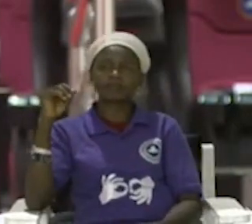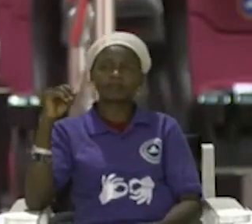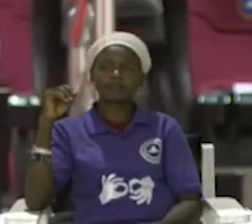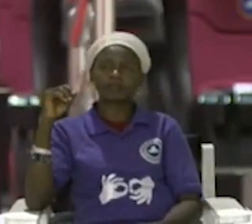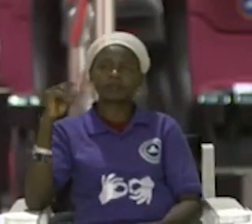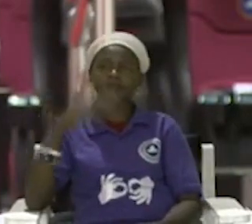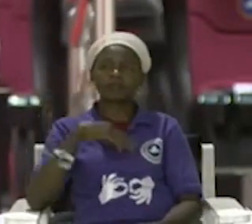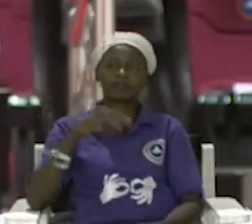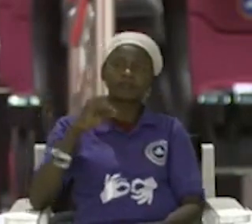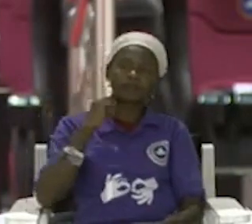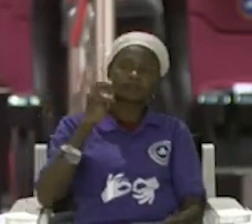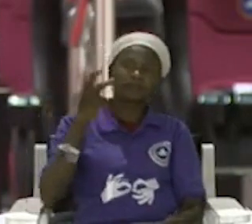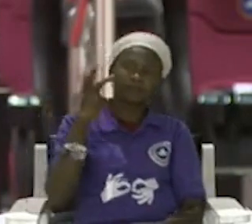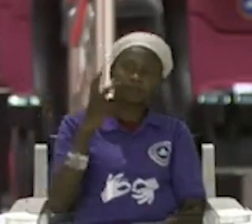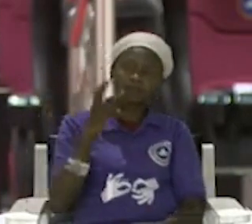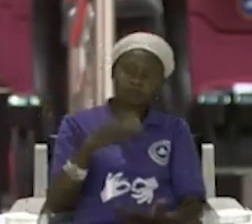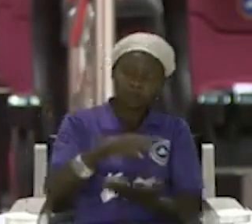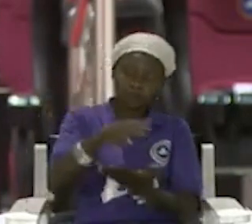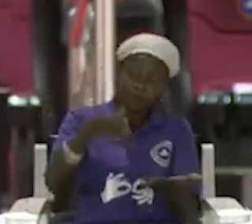And I was far in the bush.